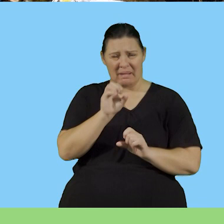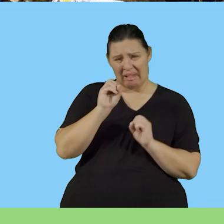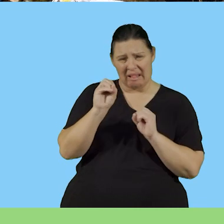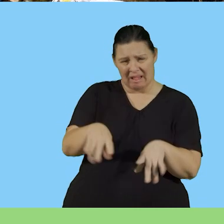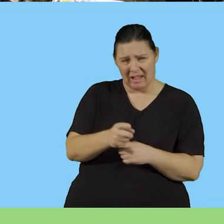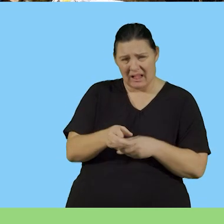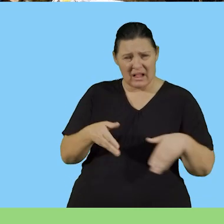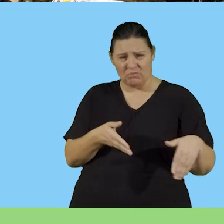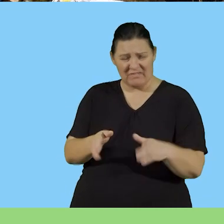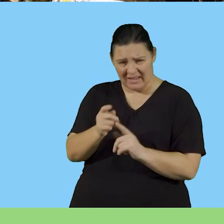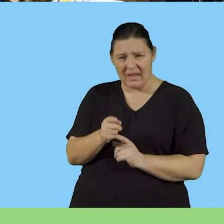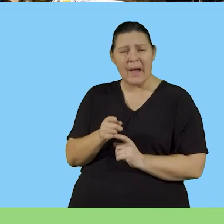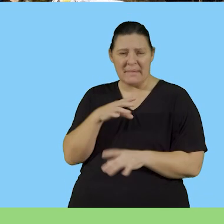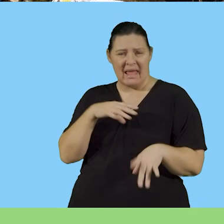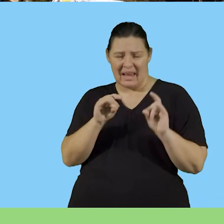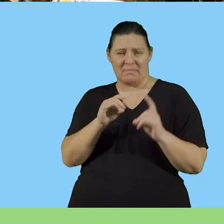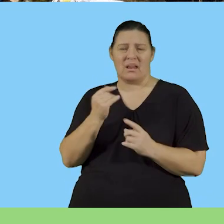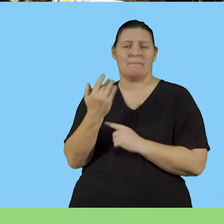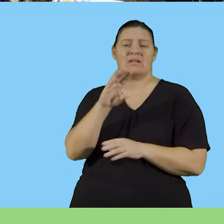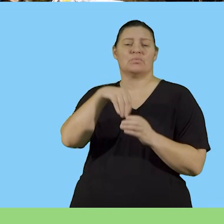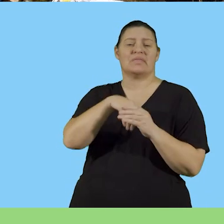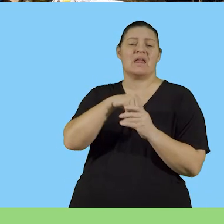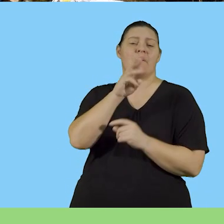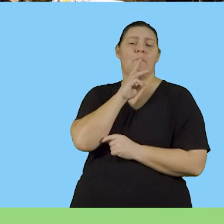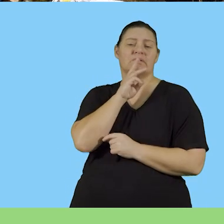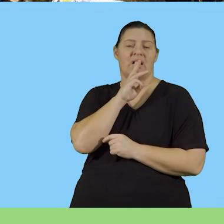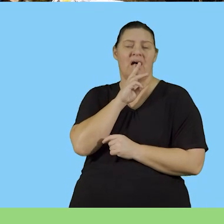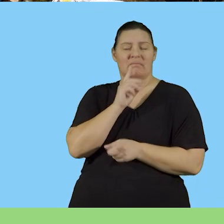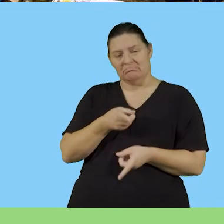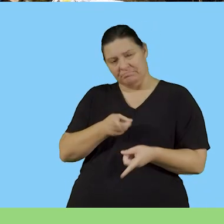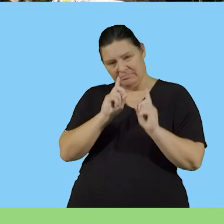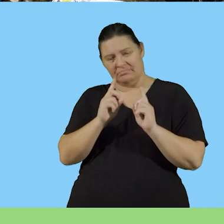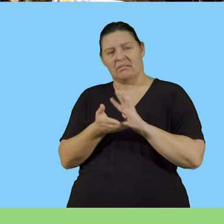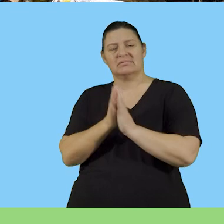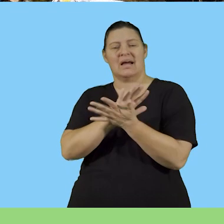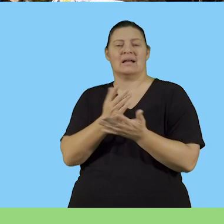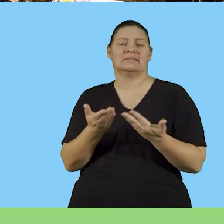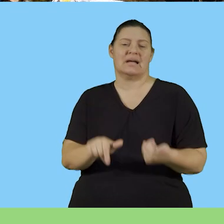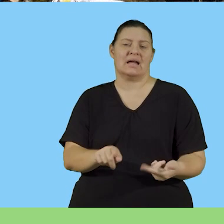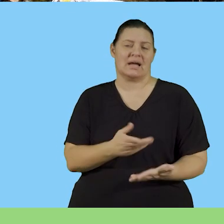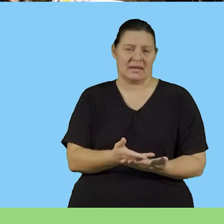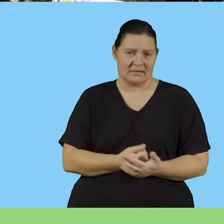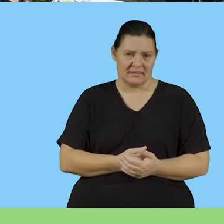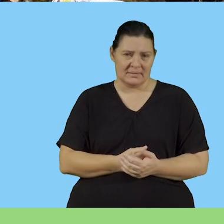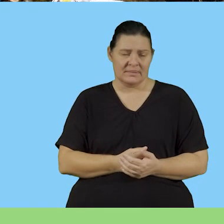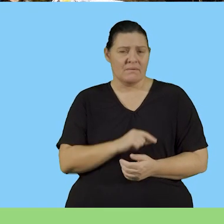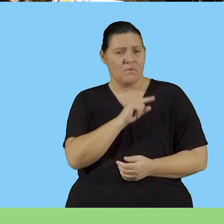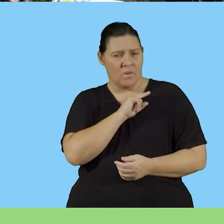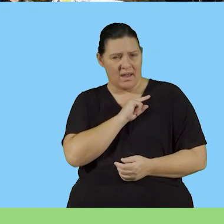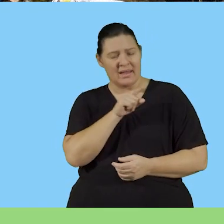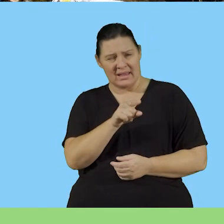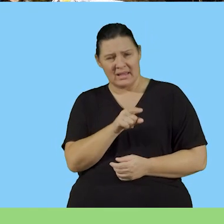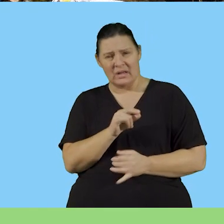chemicals are released into the water, that puts the animals and the plants that are in the water at danger of dying, because